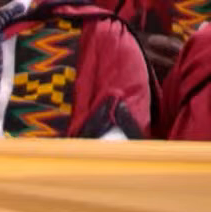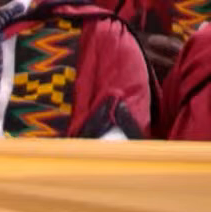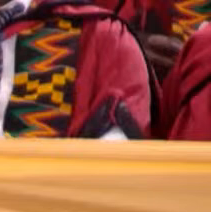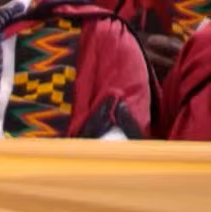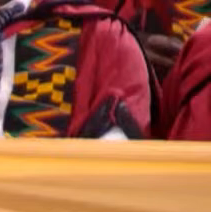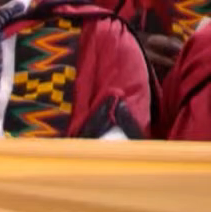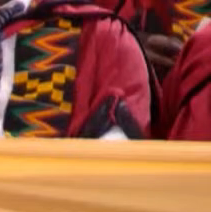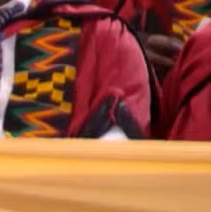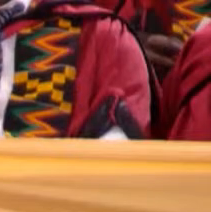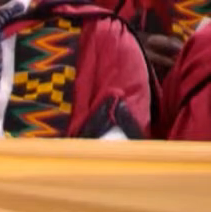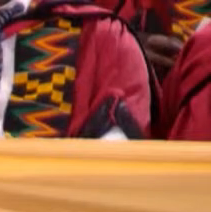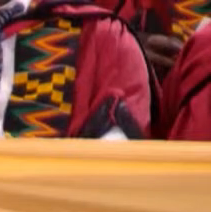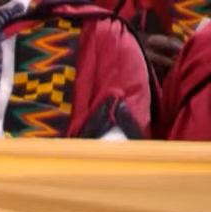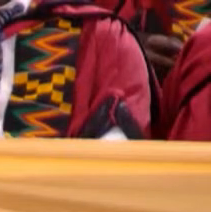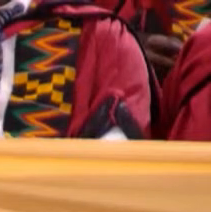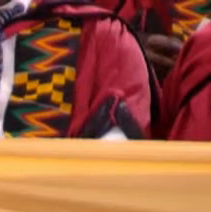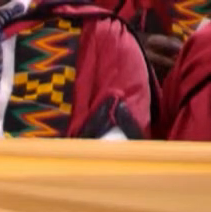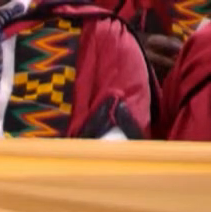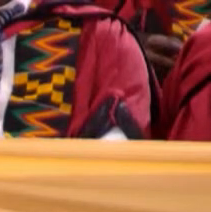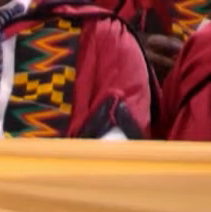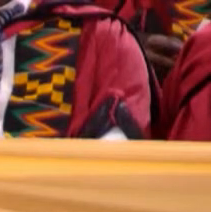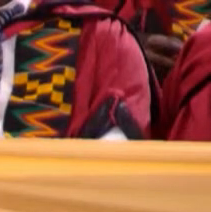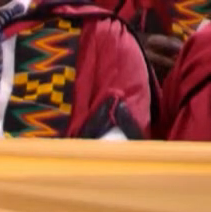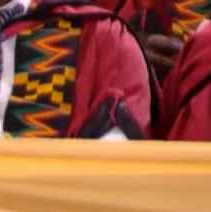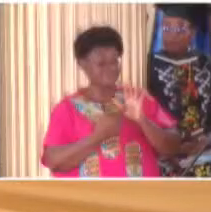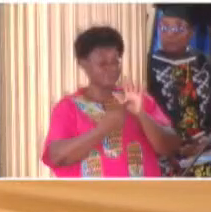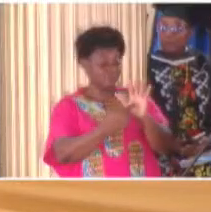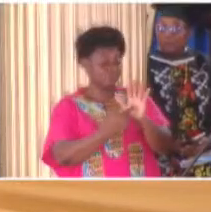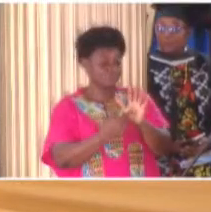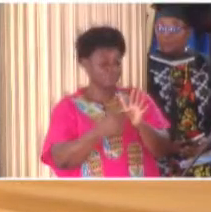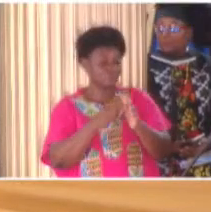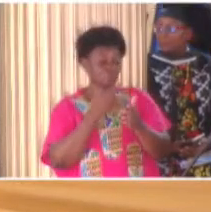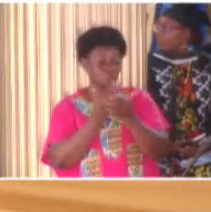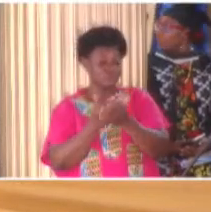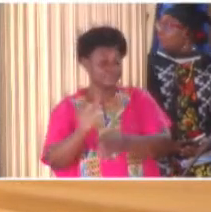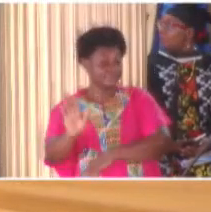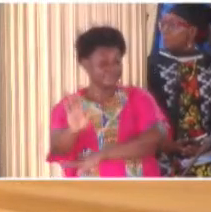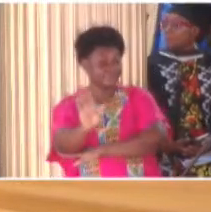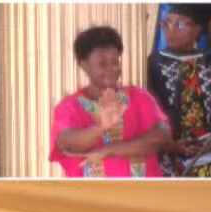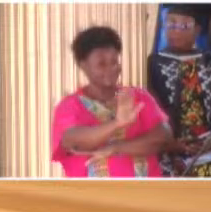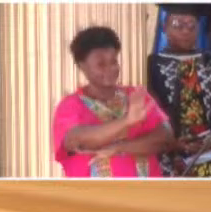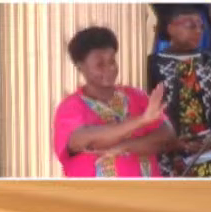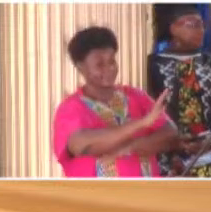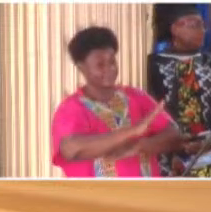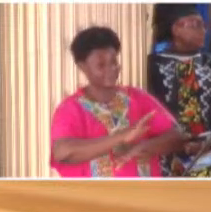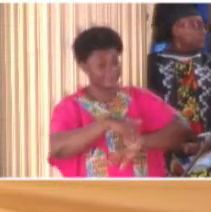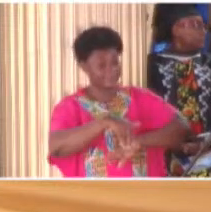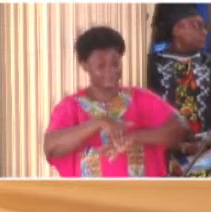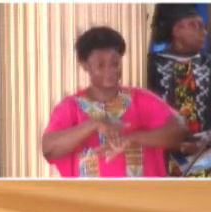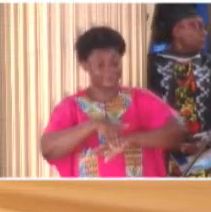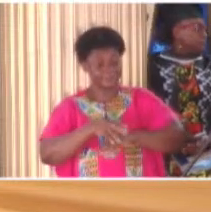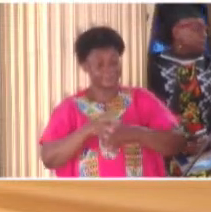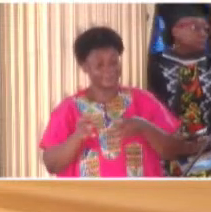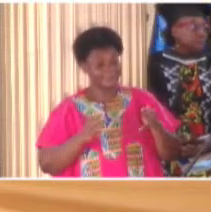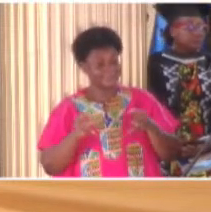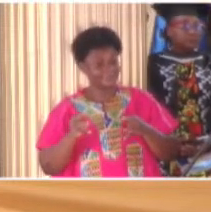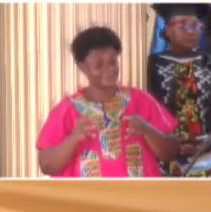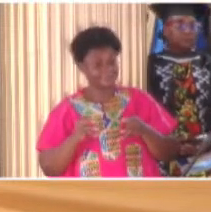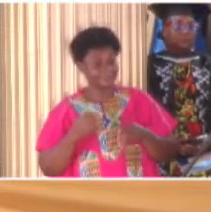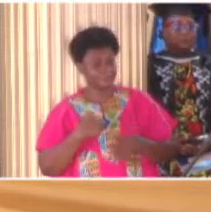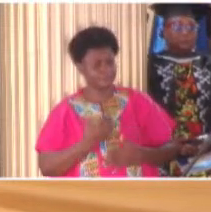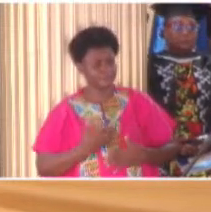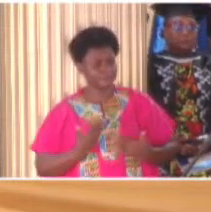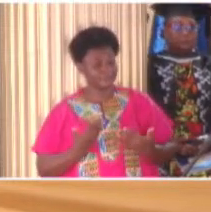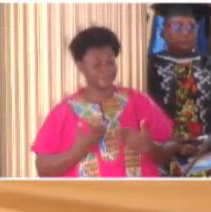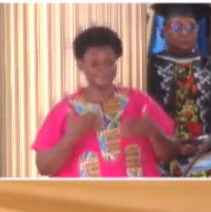via the live stream. A very good afternoon to you all. On behalf of management, I'm delighted